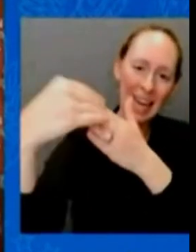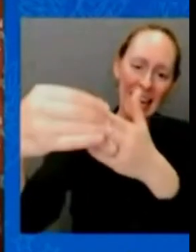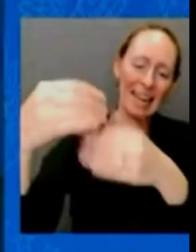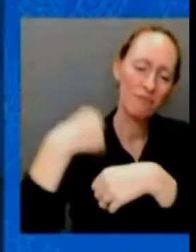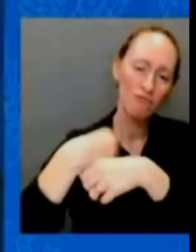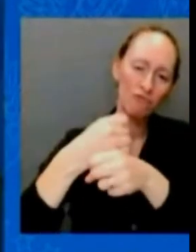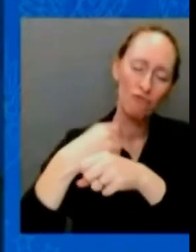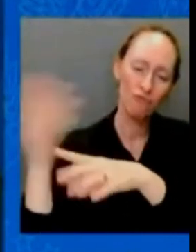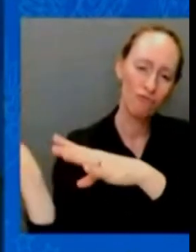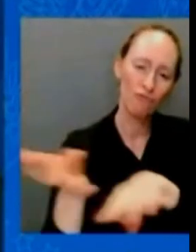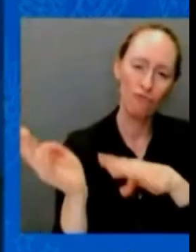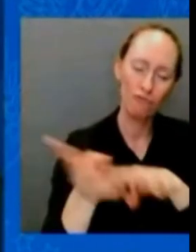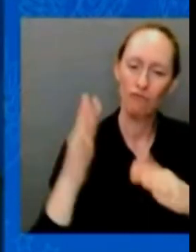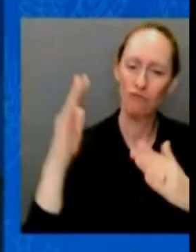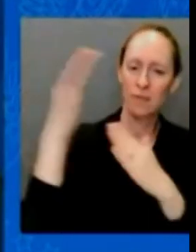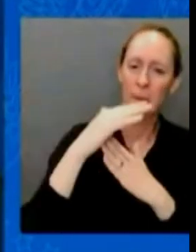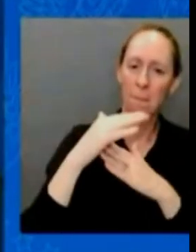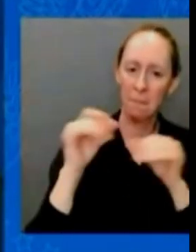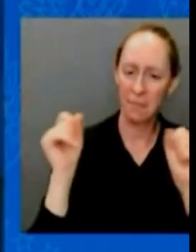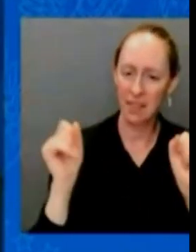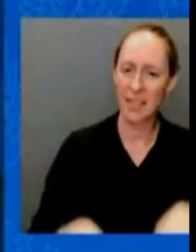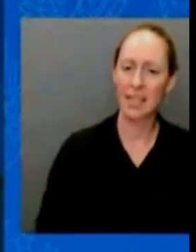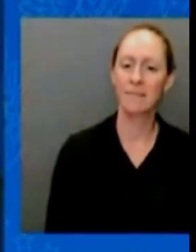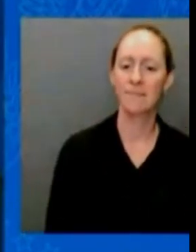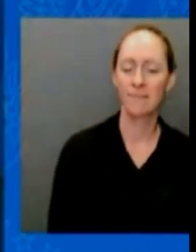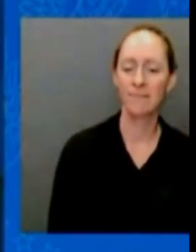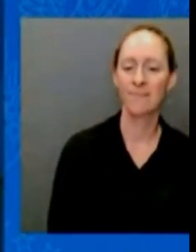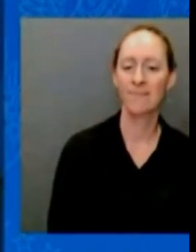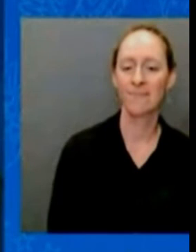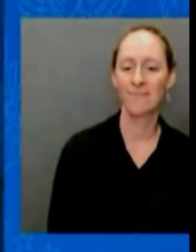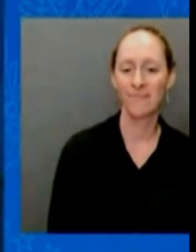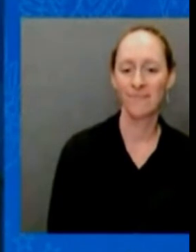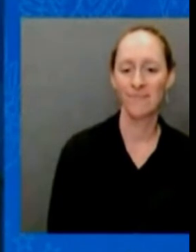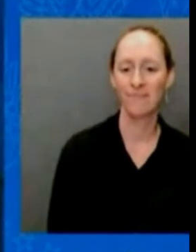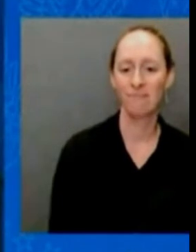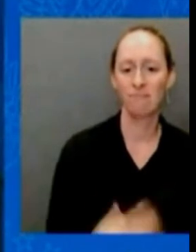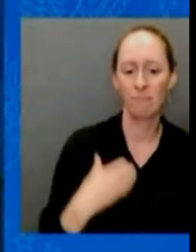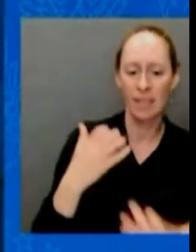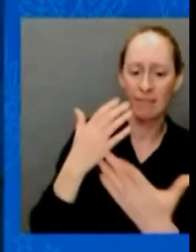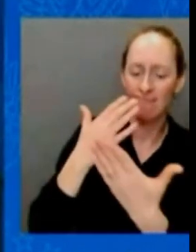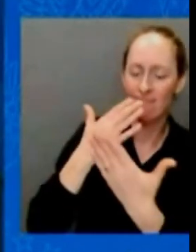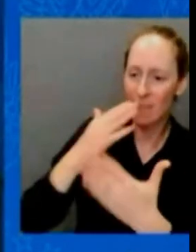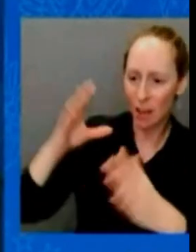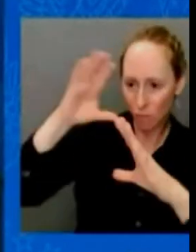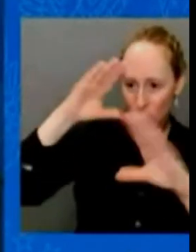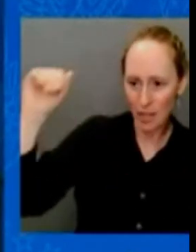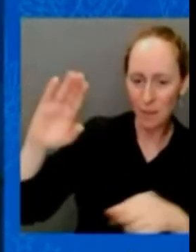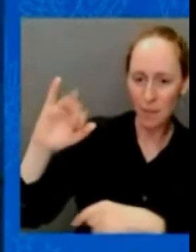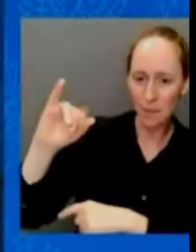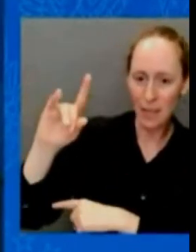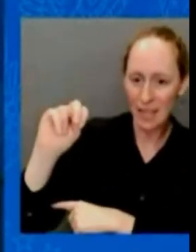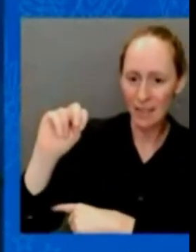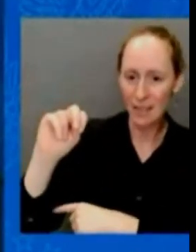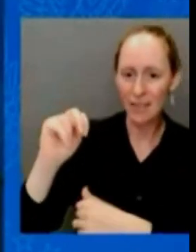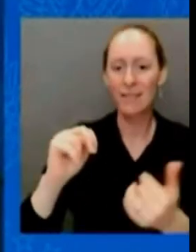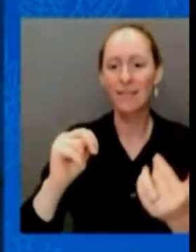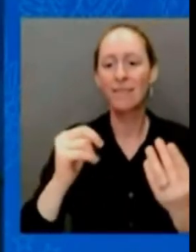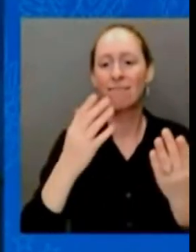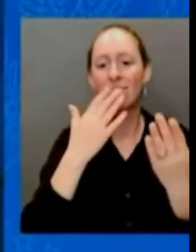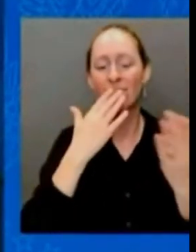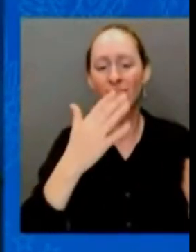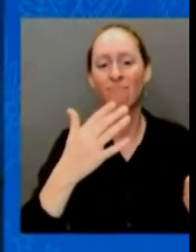We are grateful to President Biden, Commerce Secretary Gina Raimondo, Senator Schumer, Senator